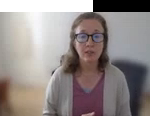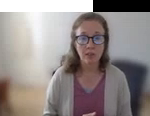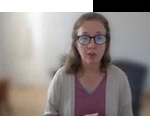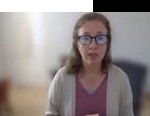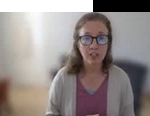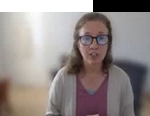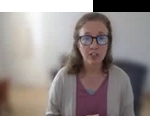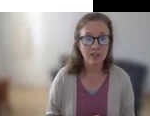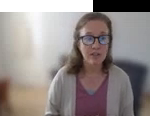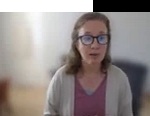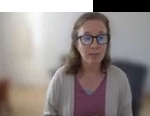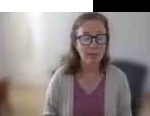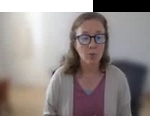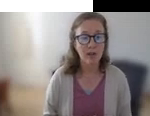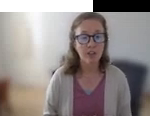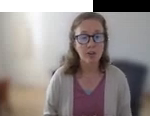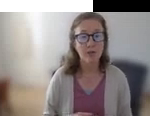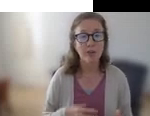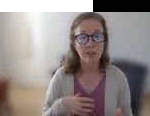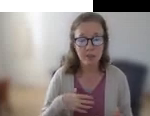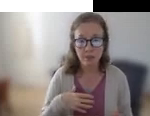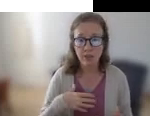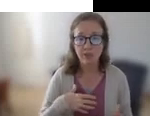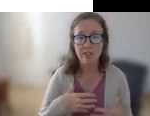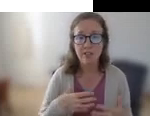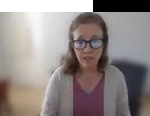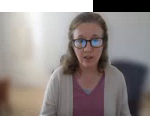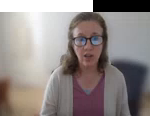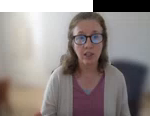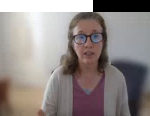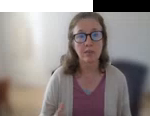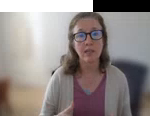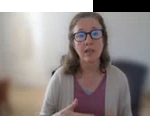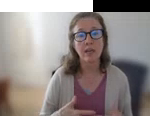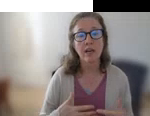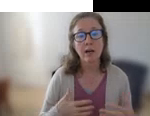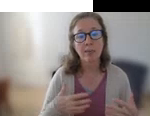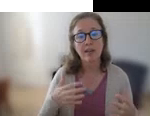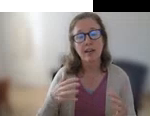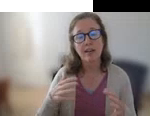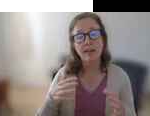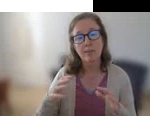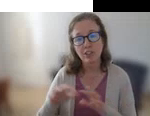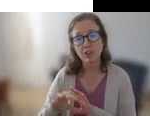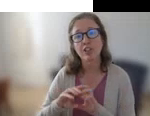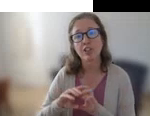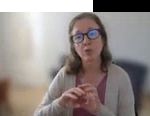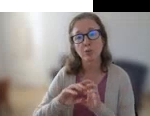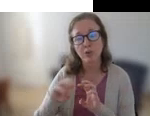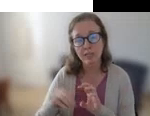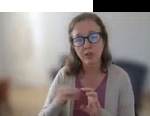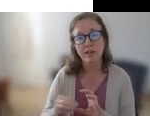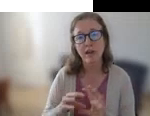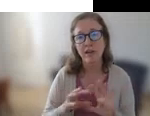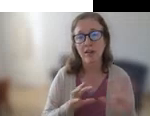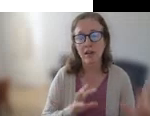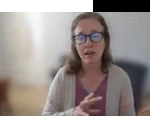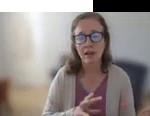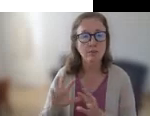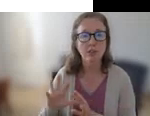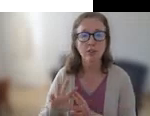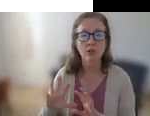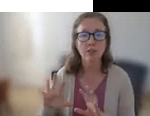with written communications. When maybe you've said it in the online meeting, but then being sure that you reiterate